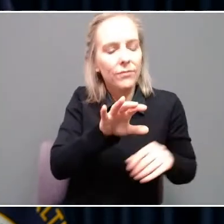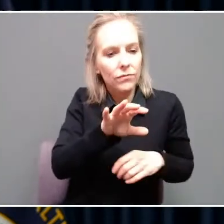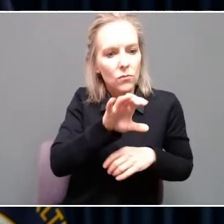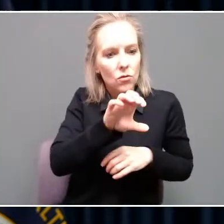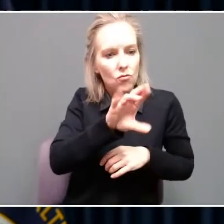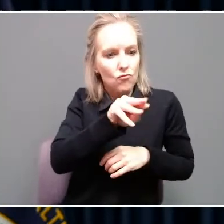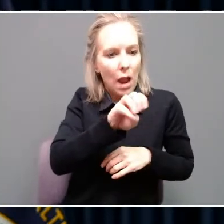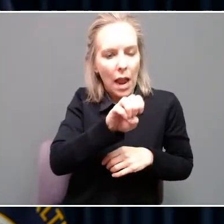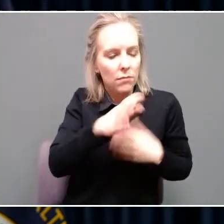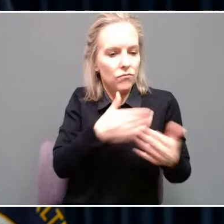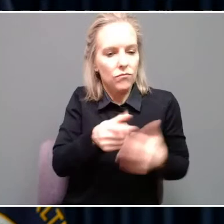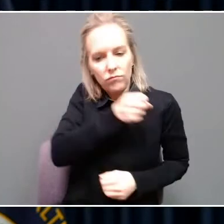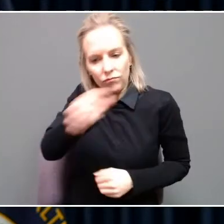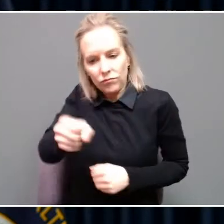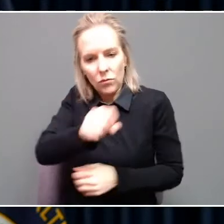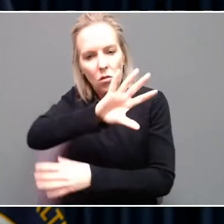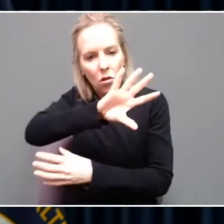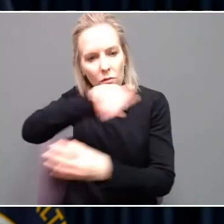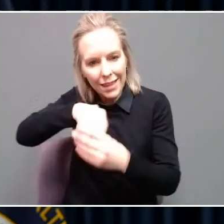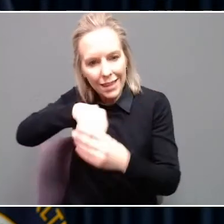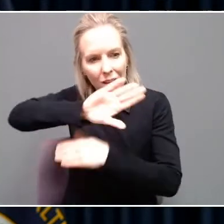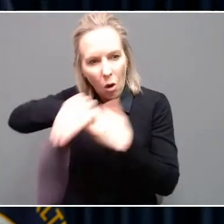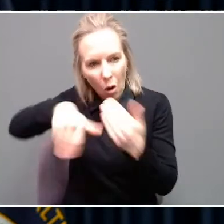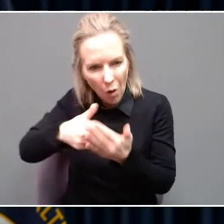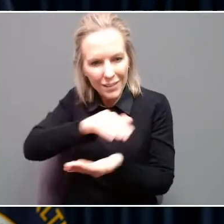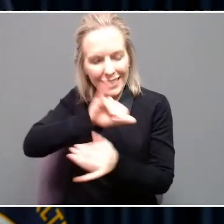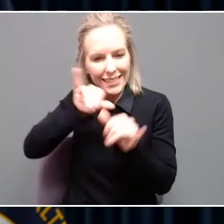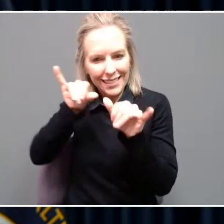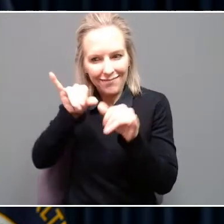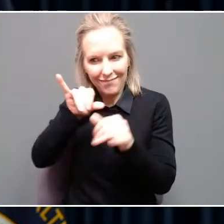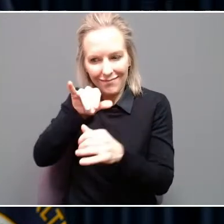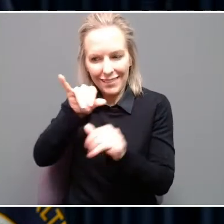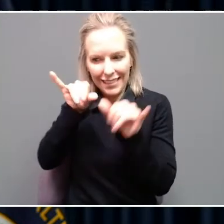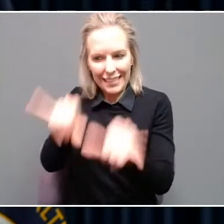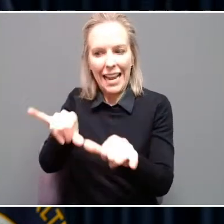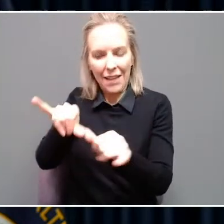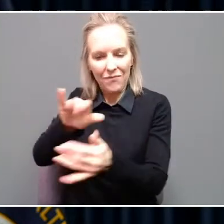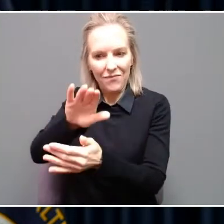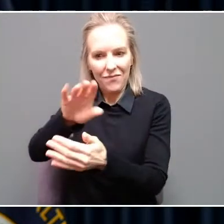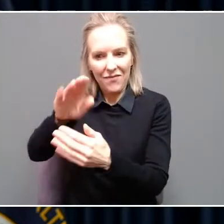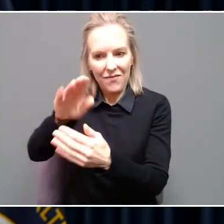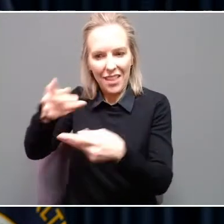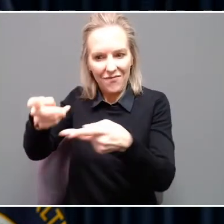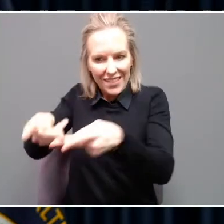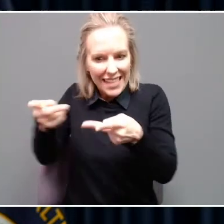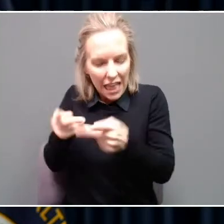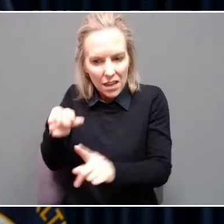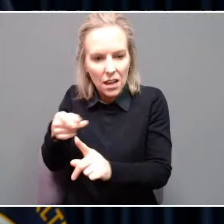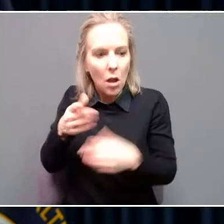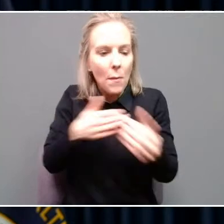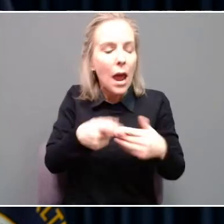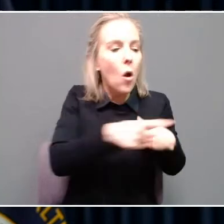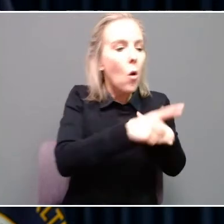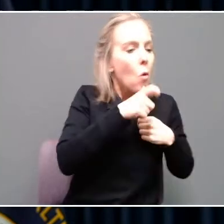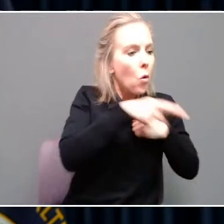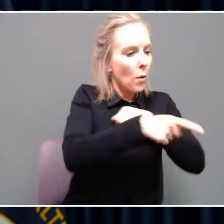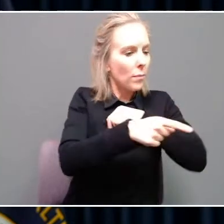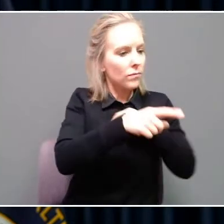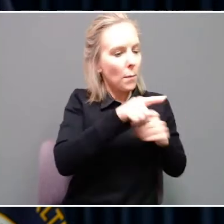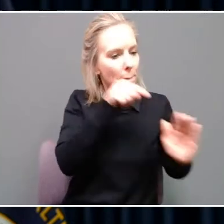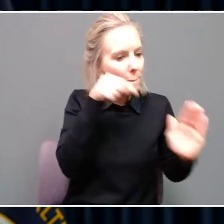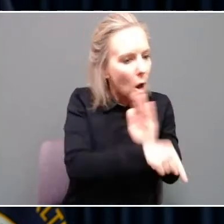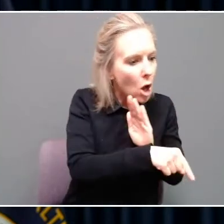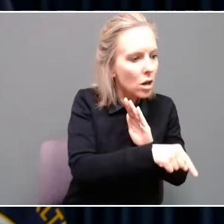you had those that have been charged with capital murder next to someone that's in for contempt of court or for